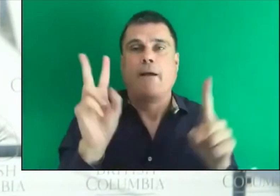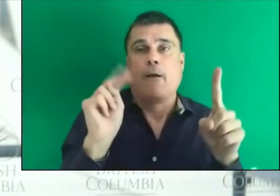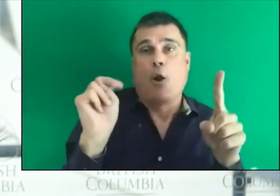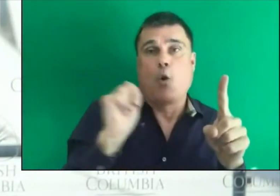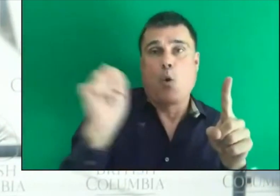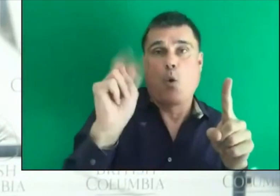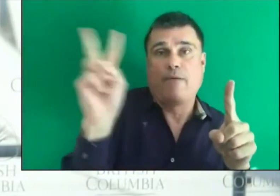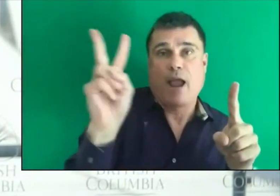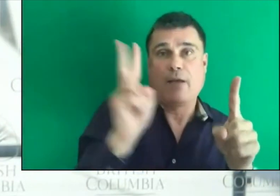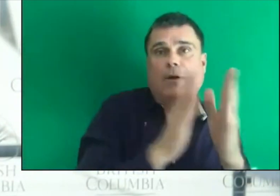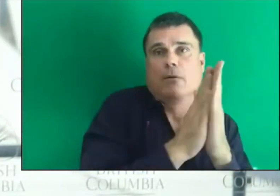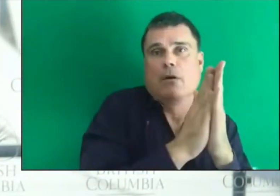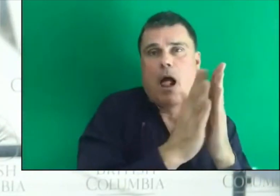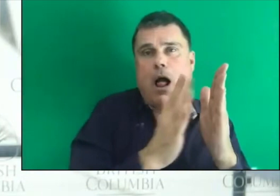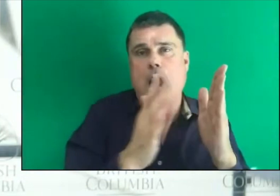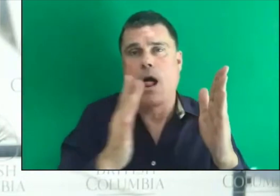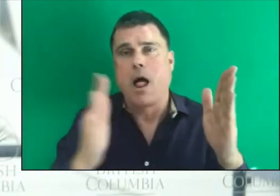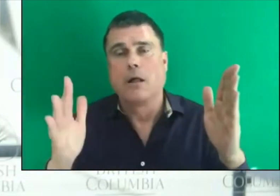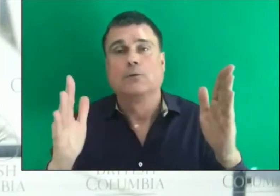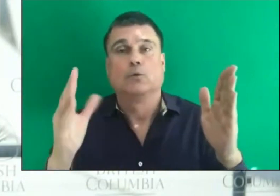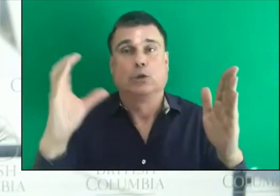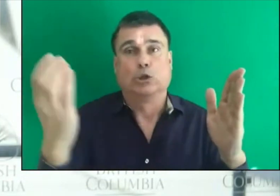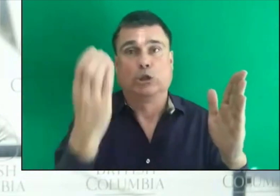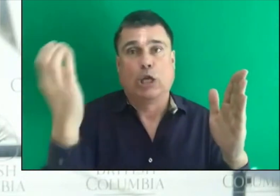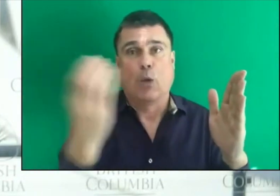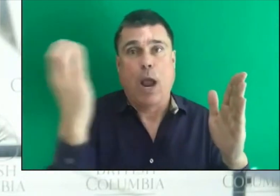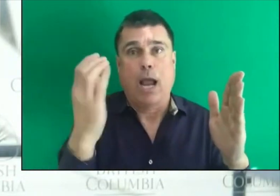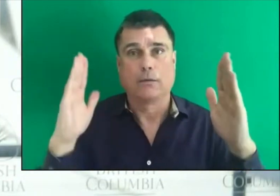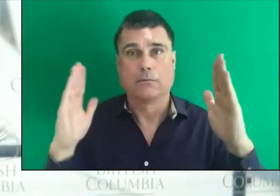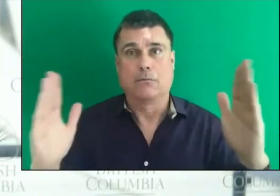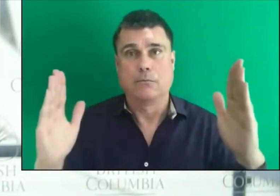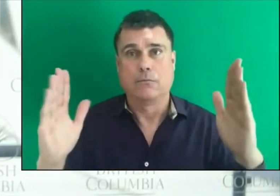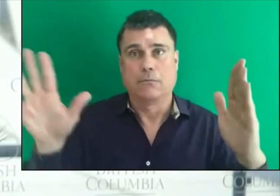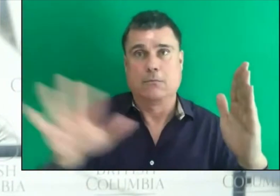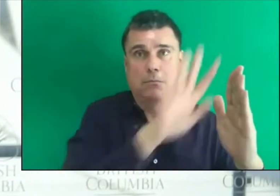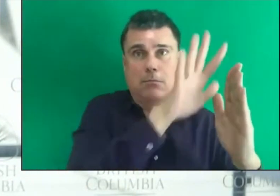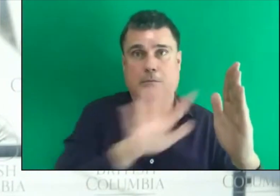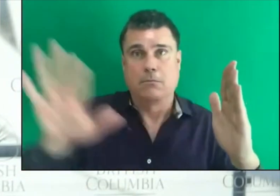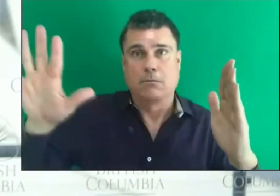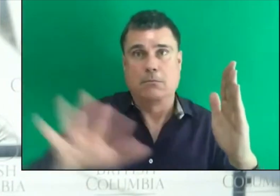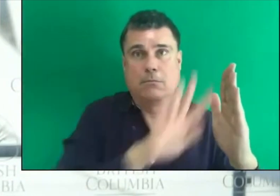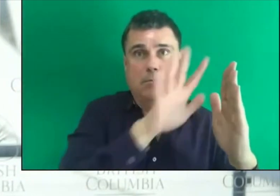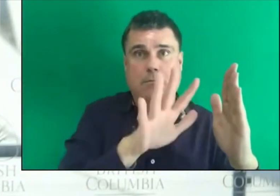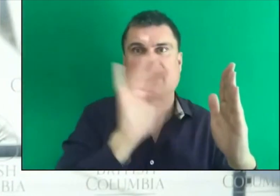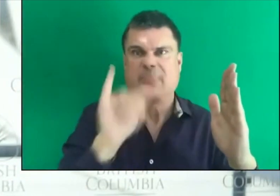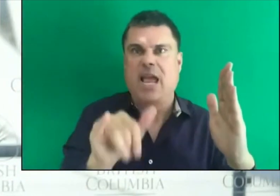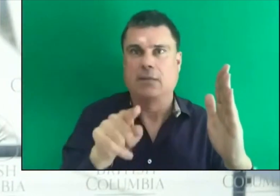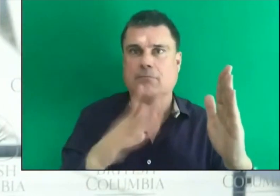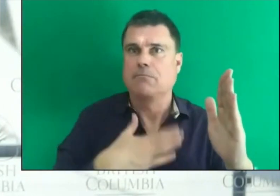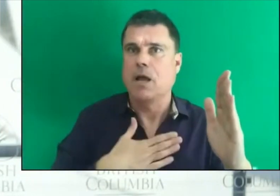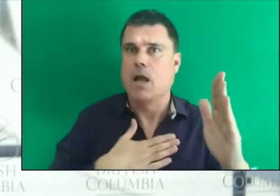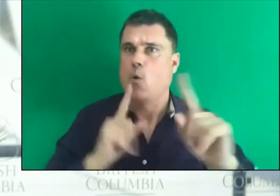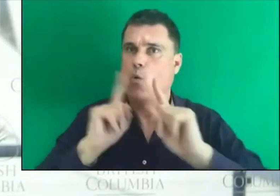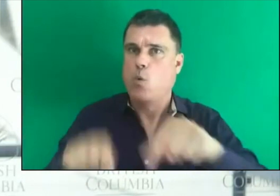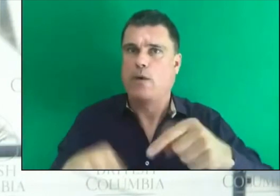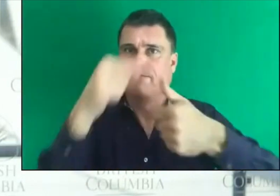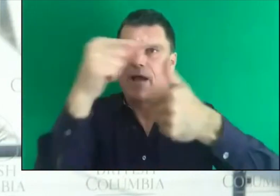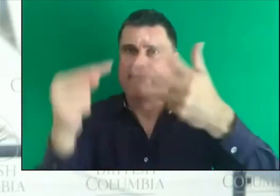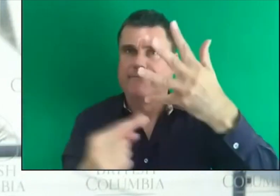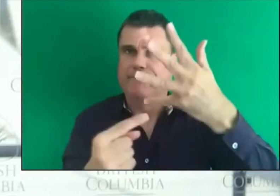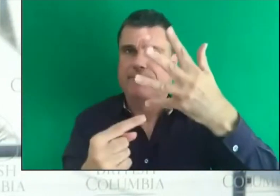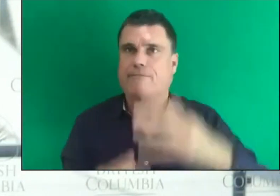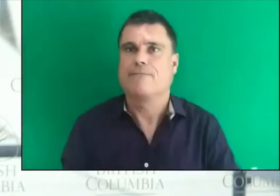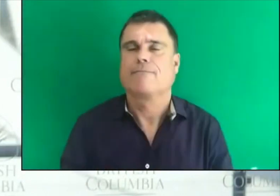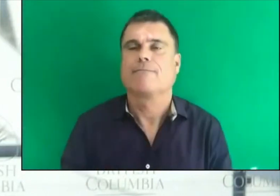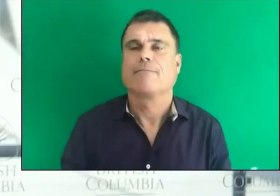today are regional orders. So they are provincial health officer orders that will be in effect in the affected areas here in